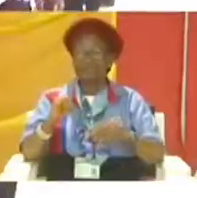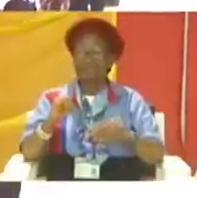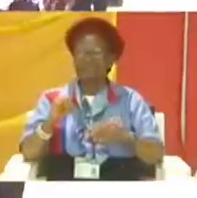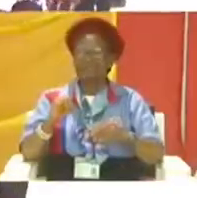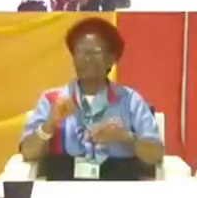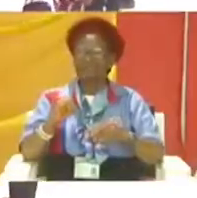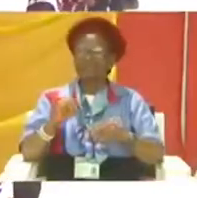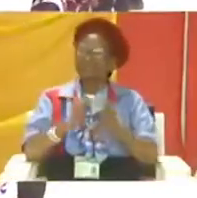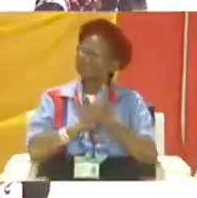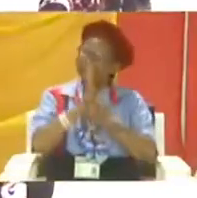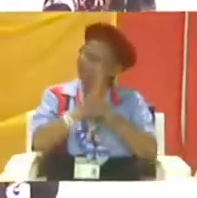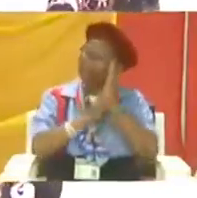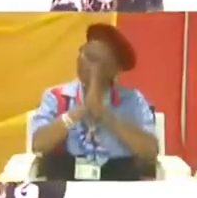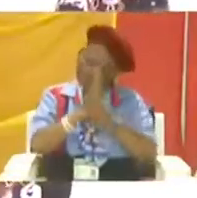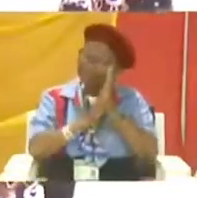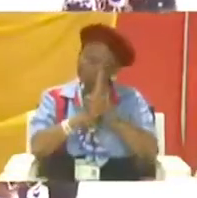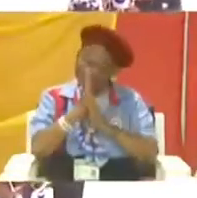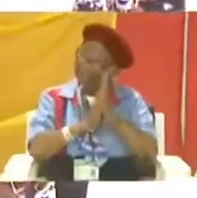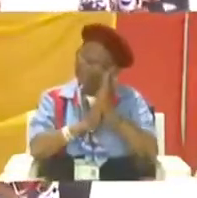Intercede for them.